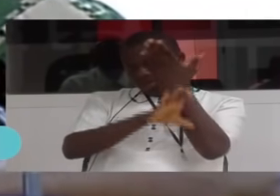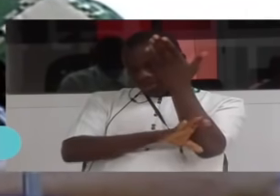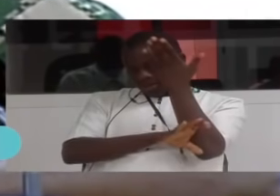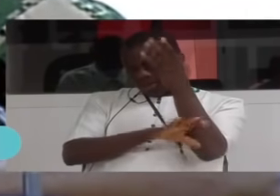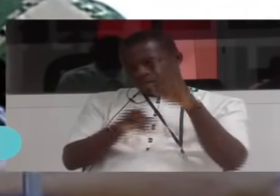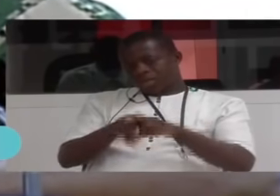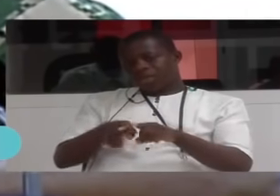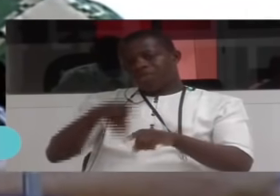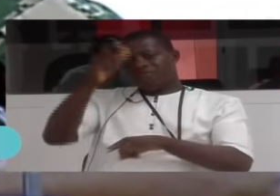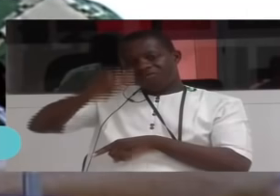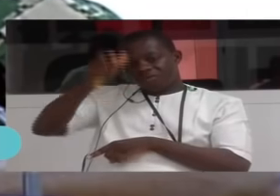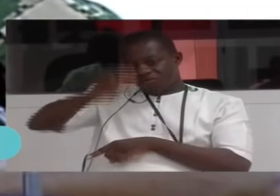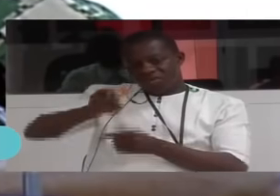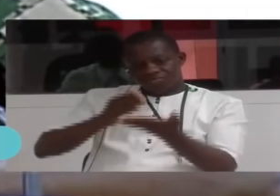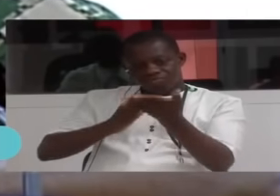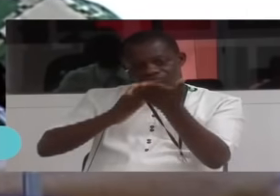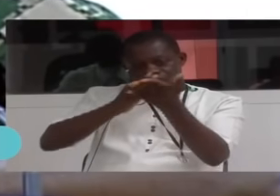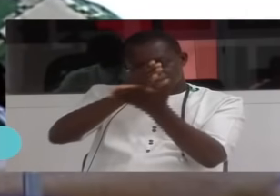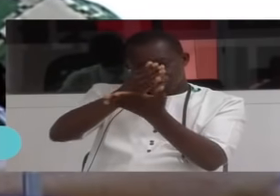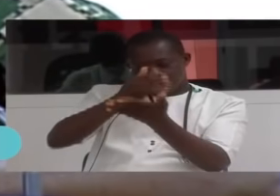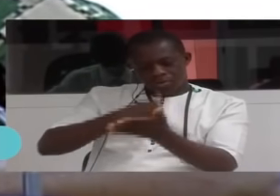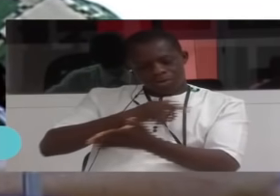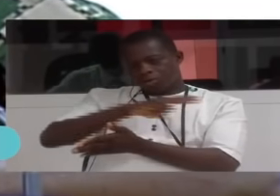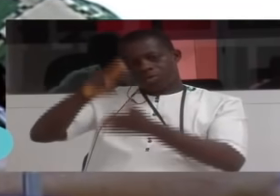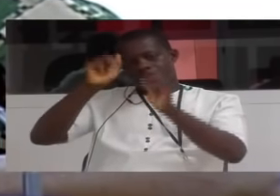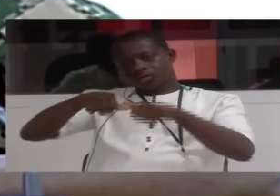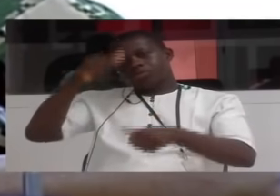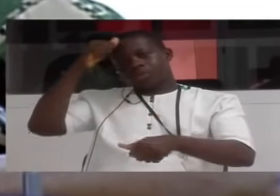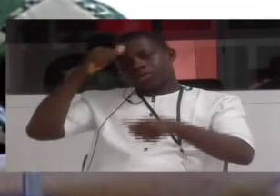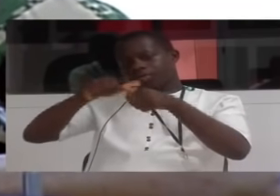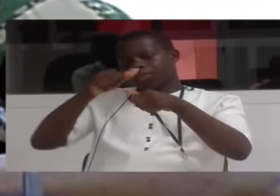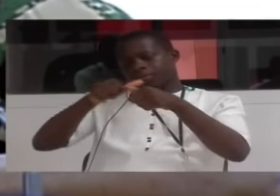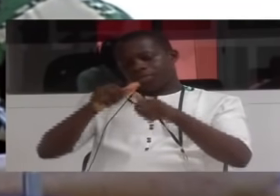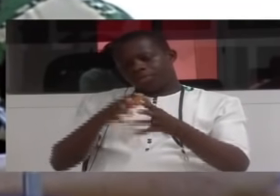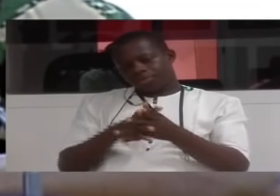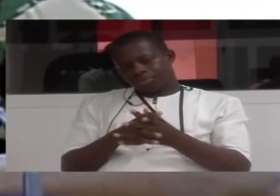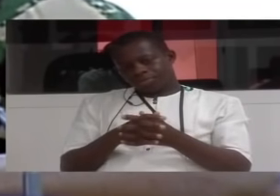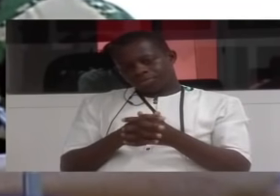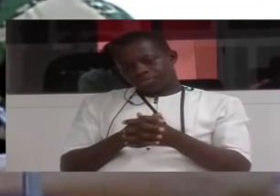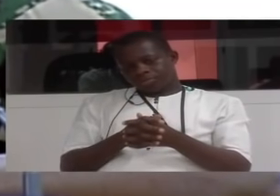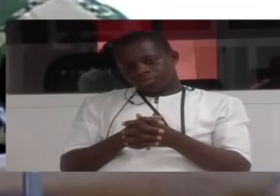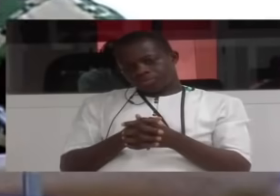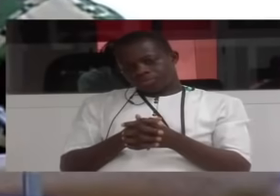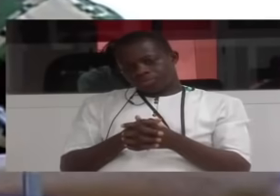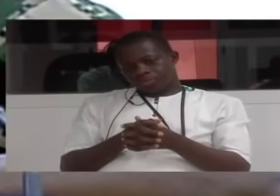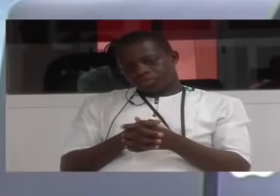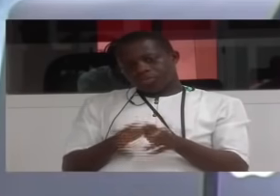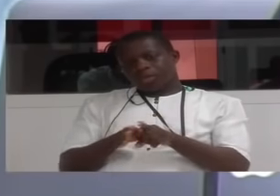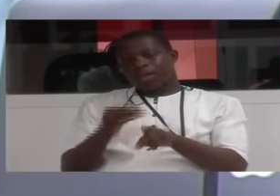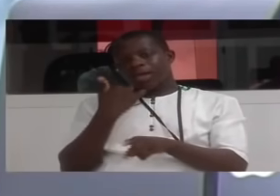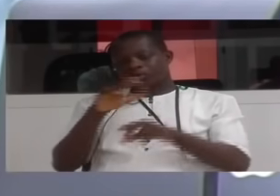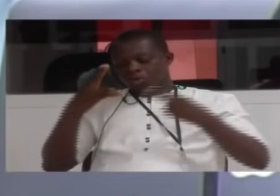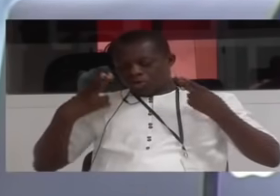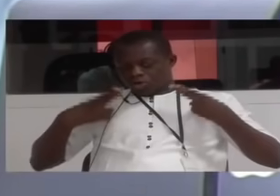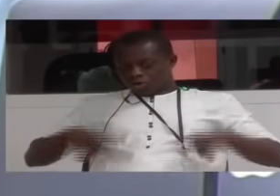yu ja zaman mënuma ko faté. Villages that we passed through, I cannot recall their names. Why then? Were you in uniform